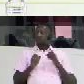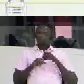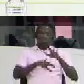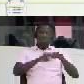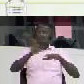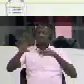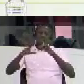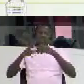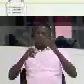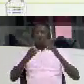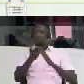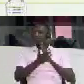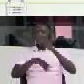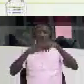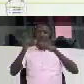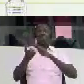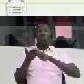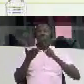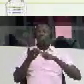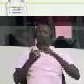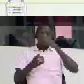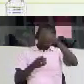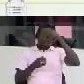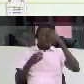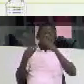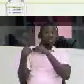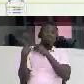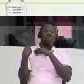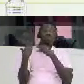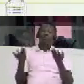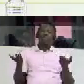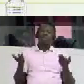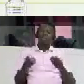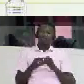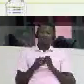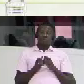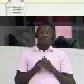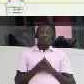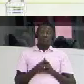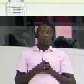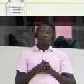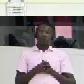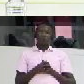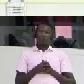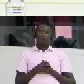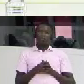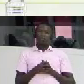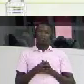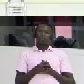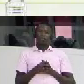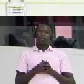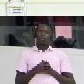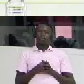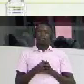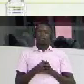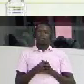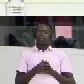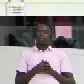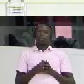dem continuer seen normal duty. I followed them out and asked them to go on and continue with their normal